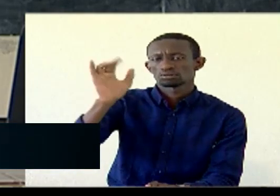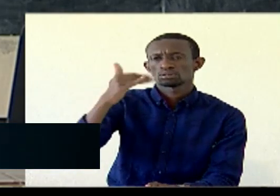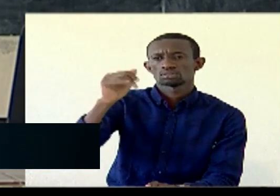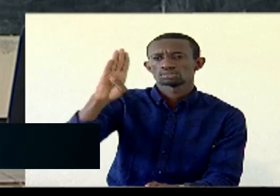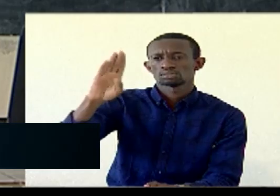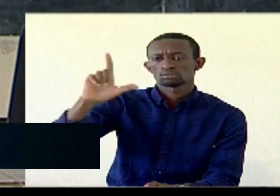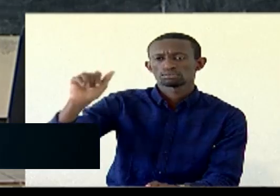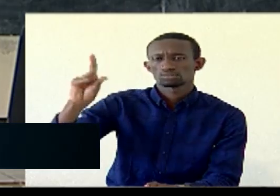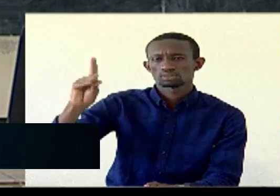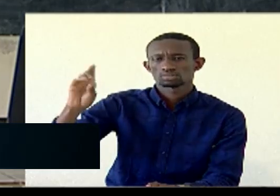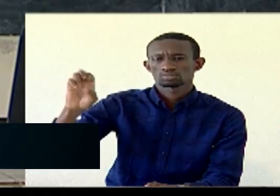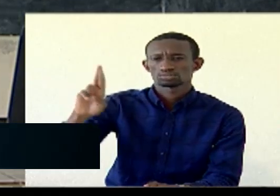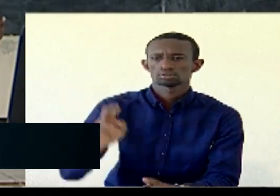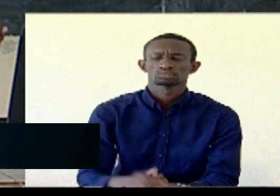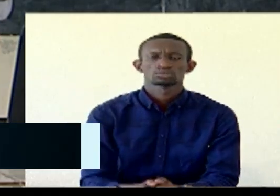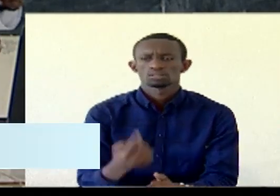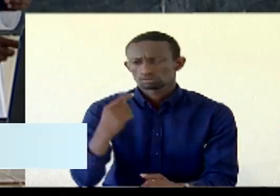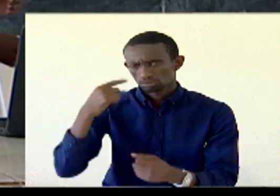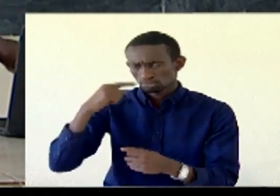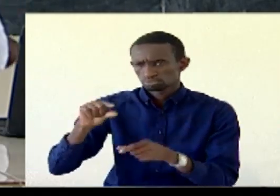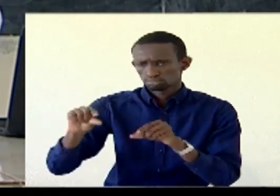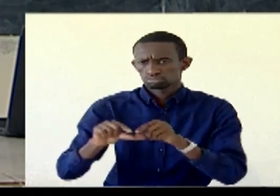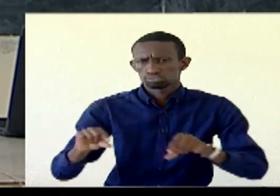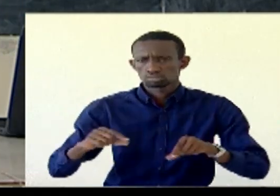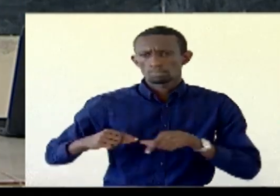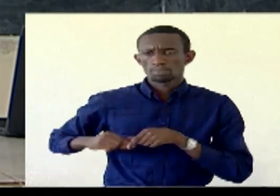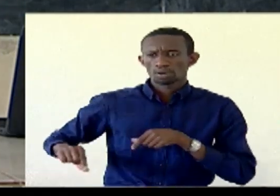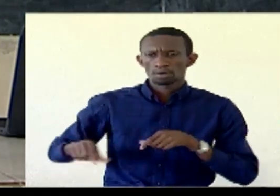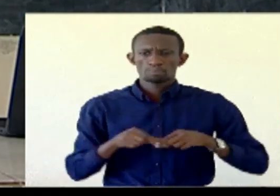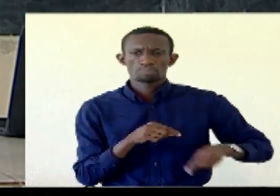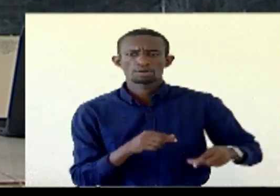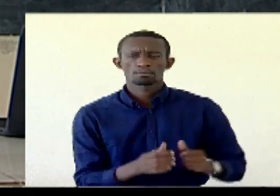And we're going to go through these parts. We have the sphincter muscles.